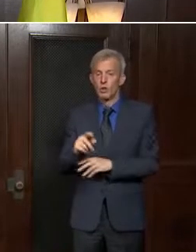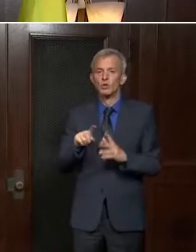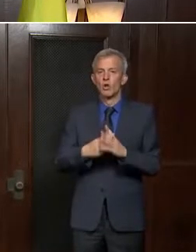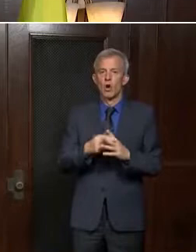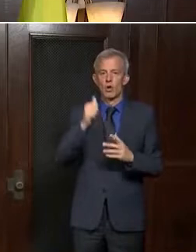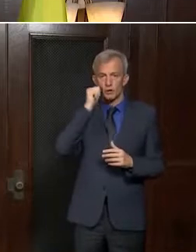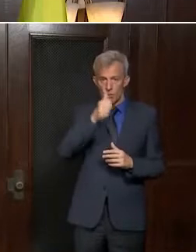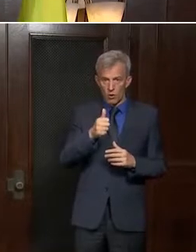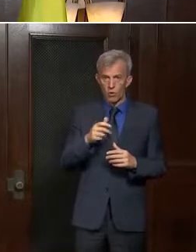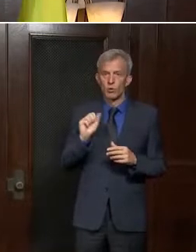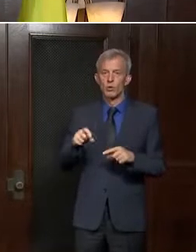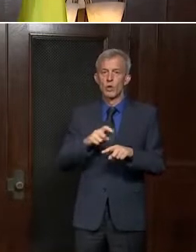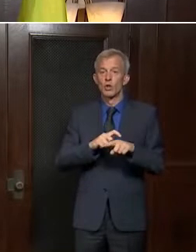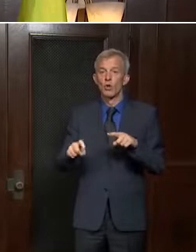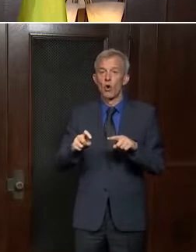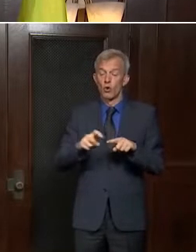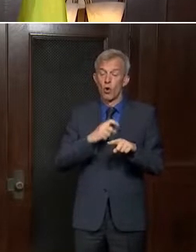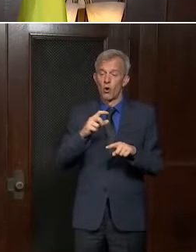you can call